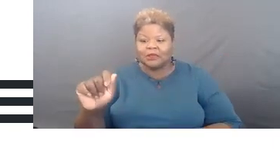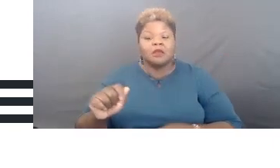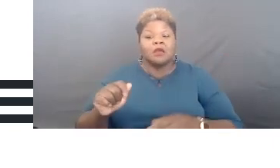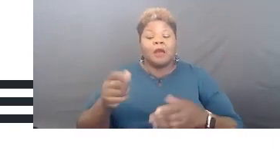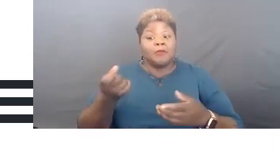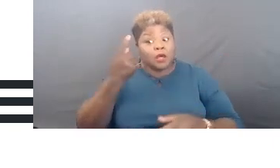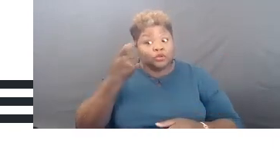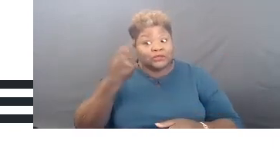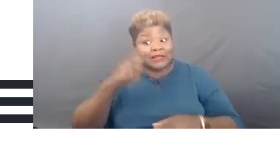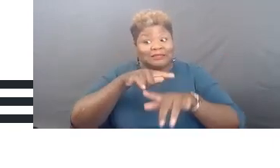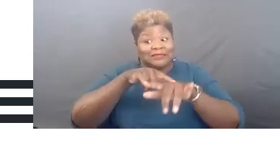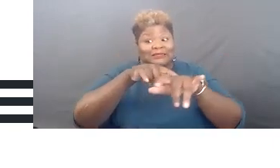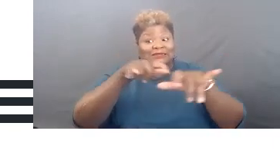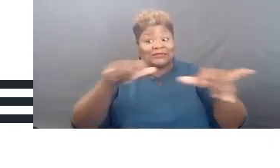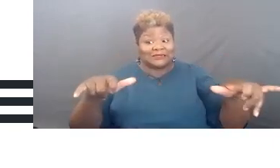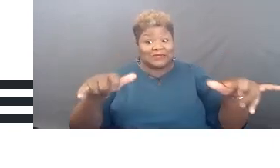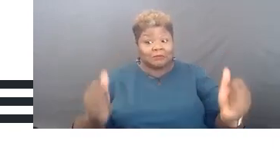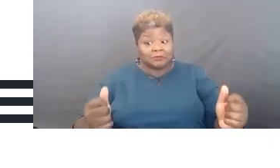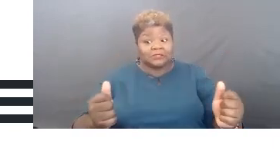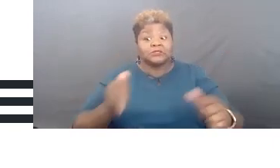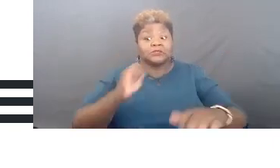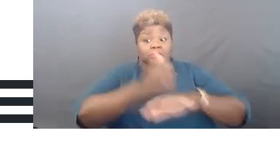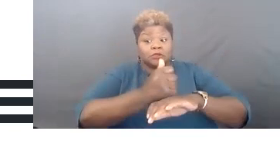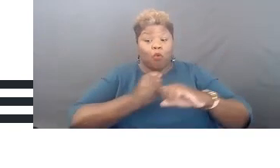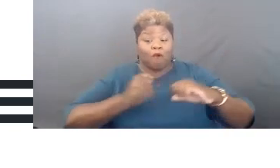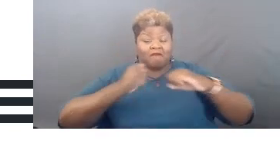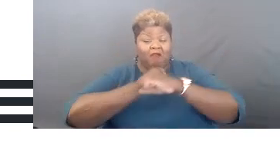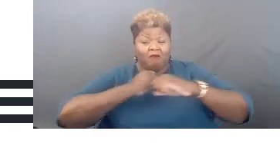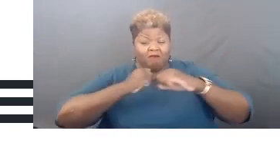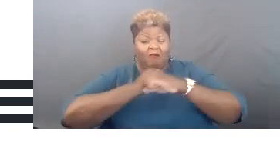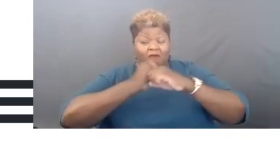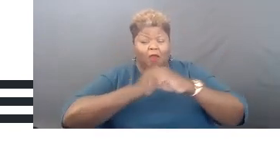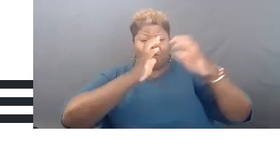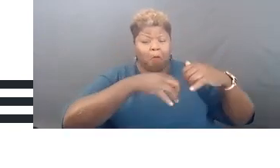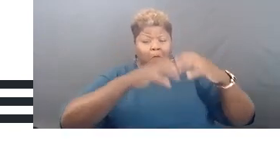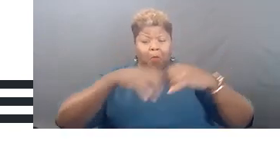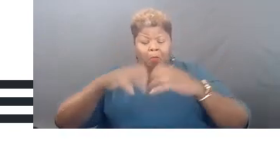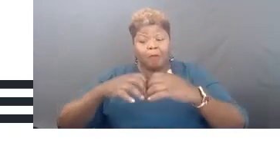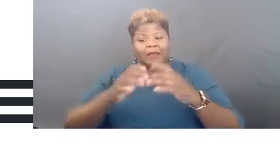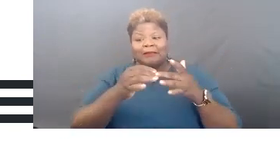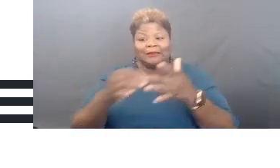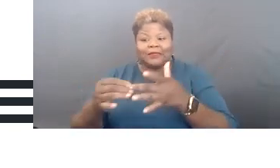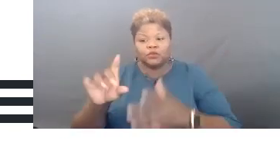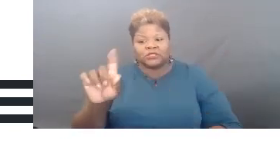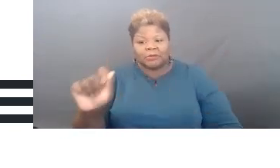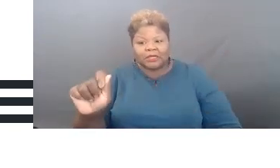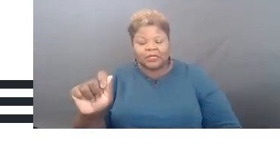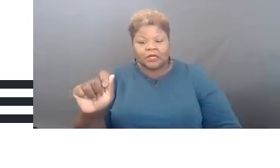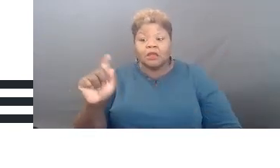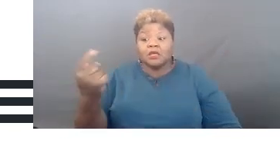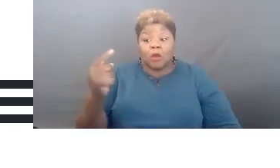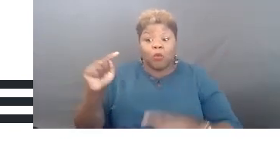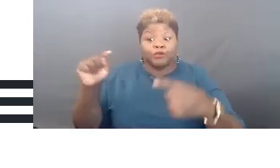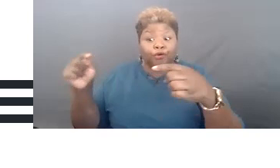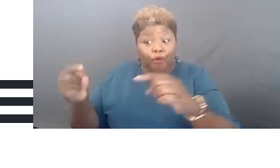systems that we are fighting against all lead to disability. When somebody is harmed and they are left with lifelong effects of it,